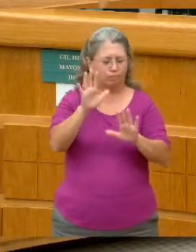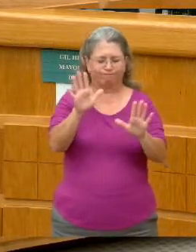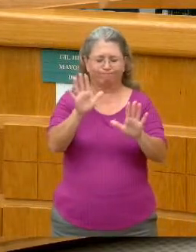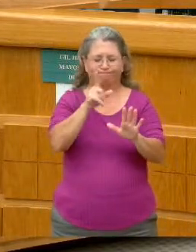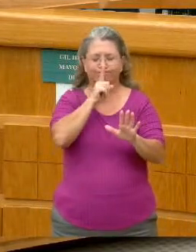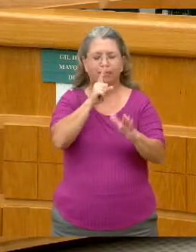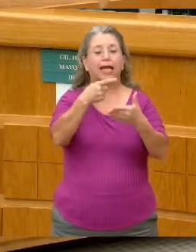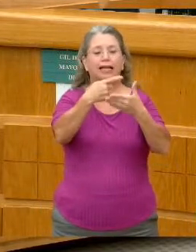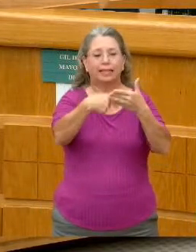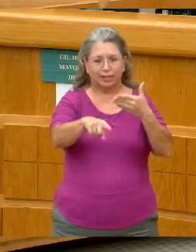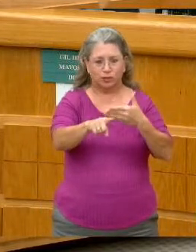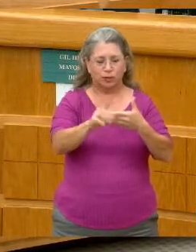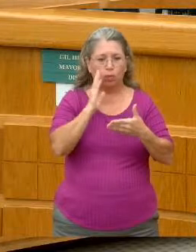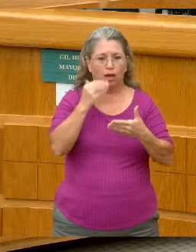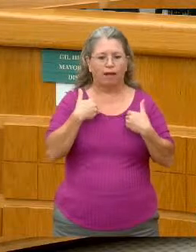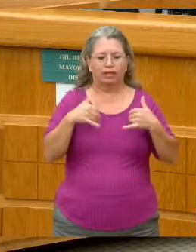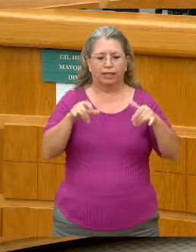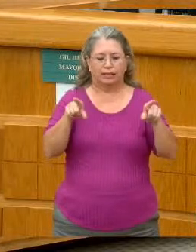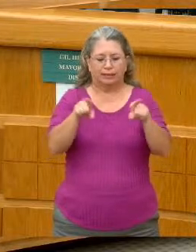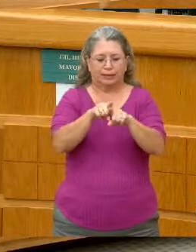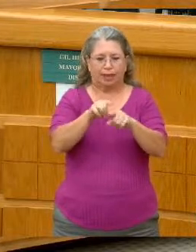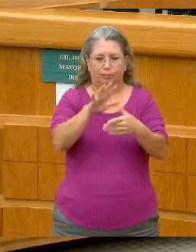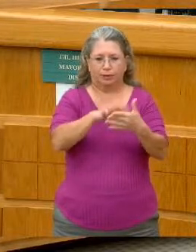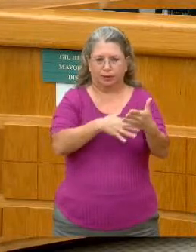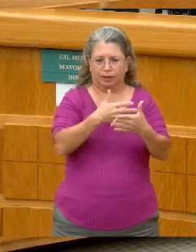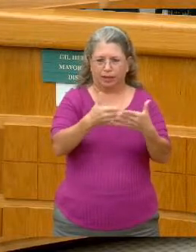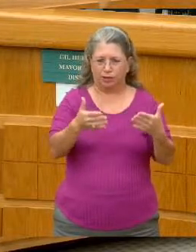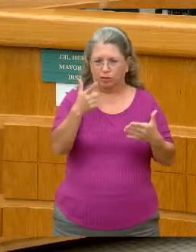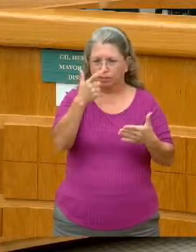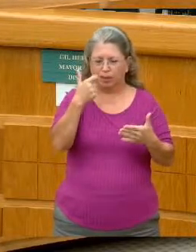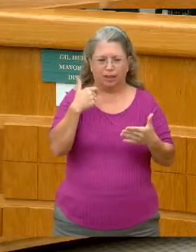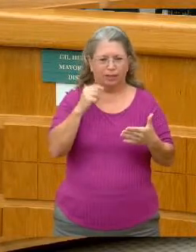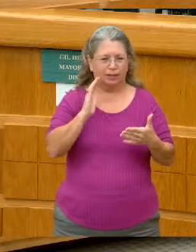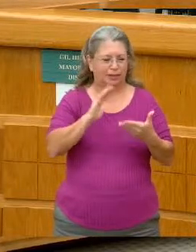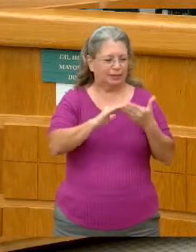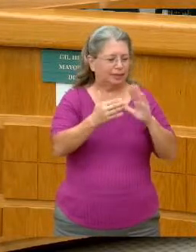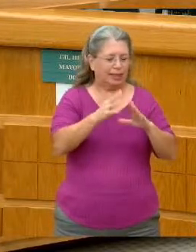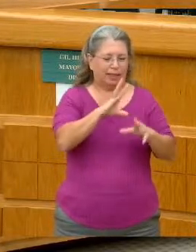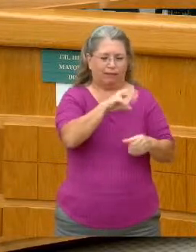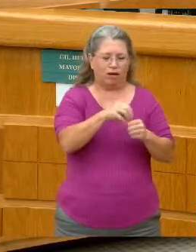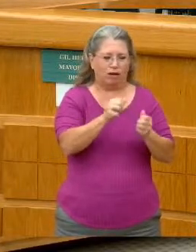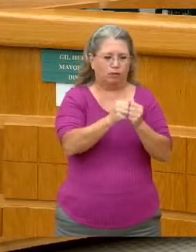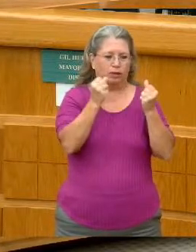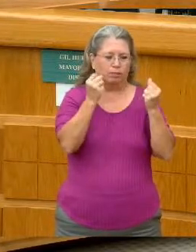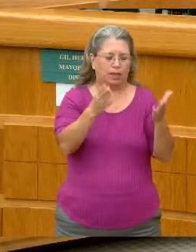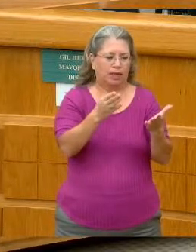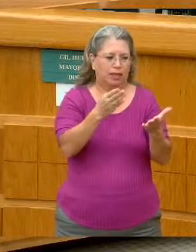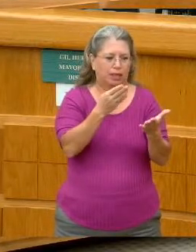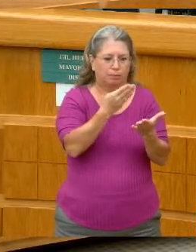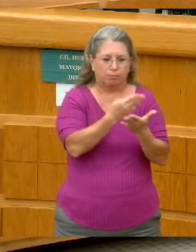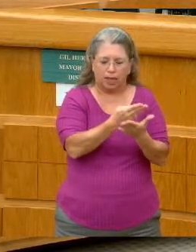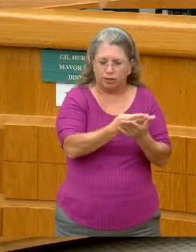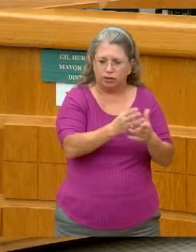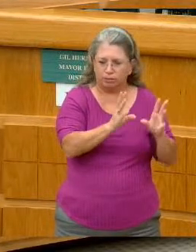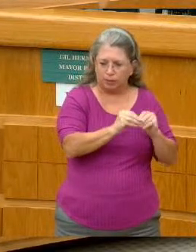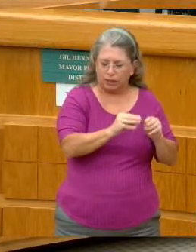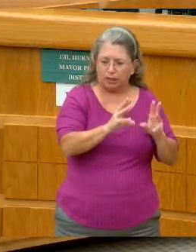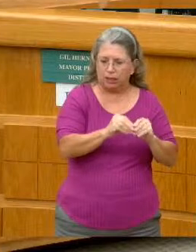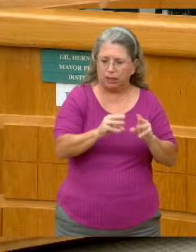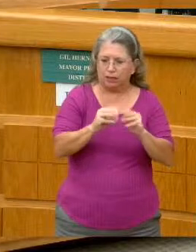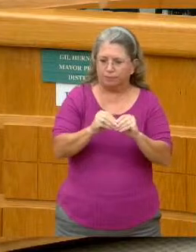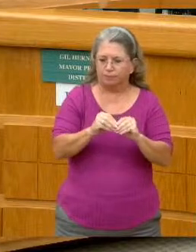same lineup because we're doing extensive budget work events with the City Council. We're in the process of having the